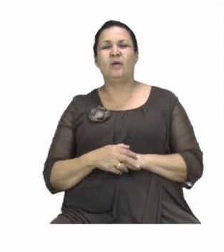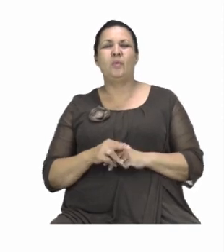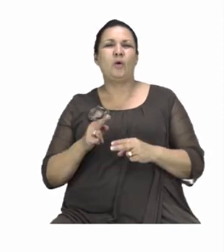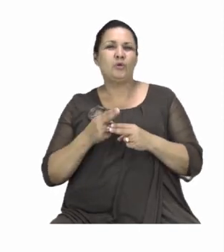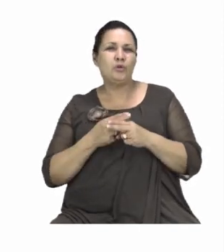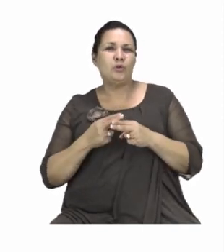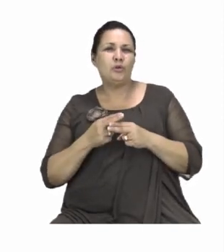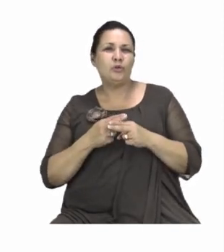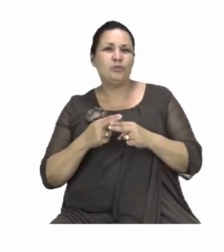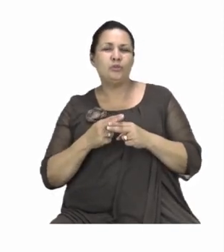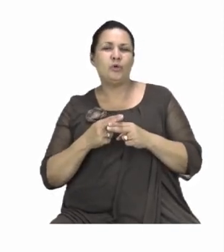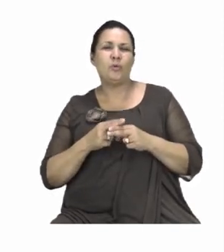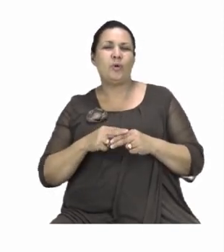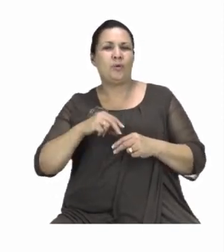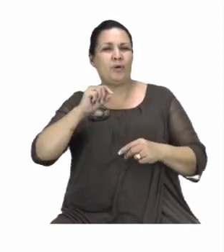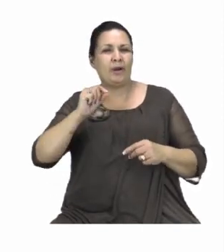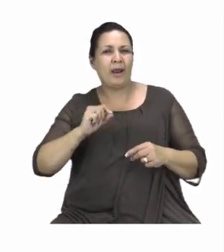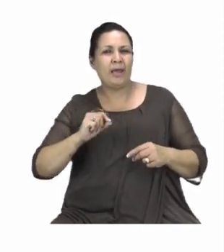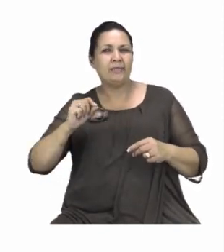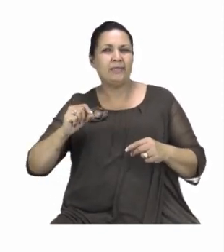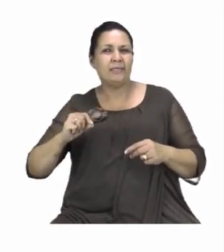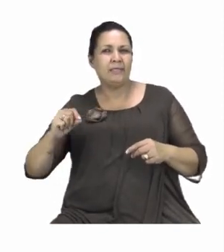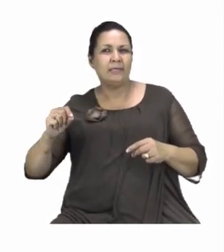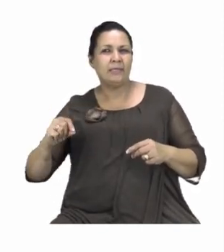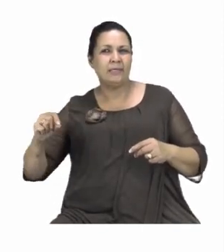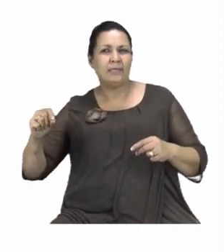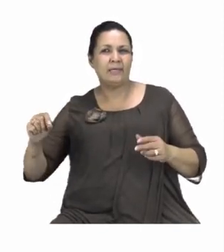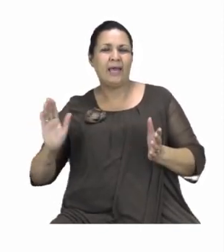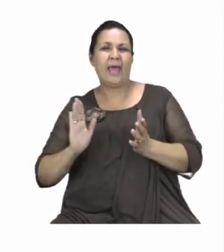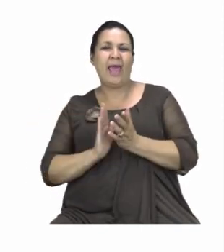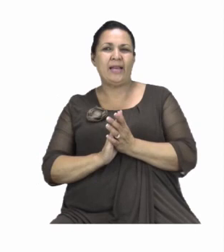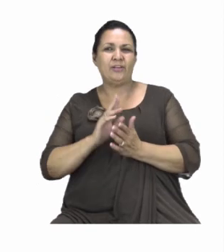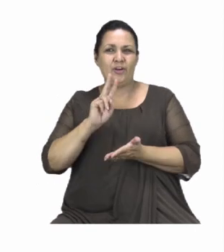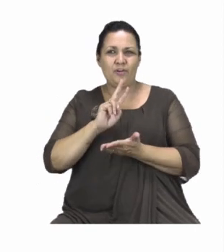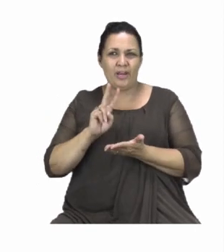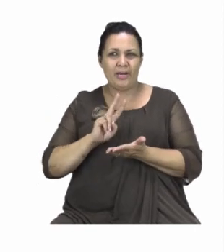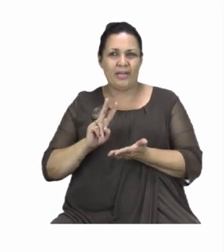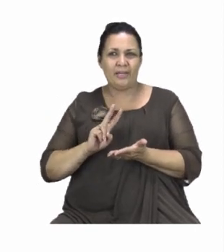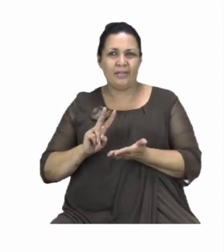writing, and we're going to be reading them often as well.